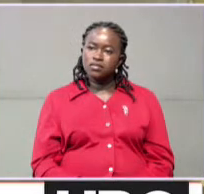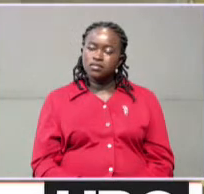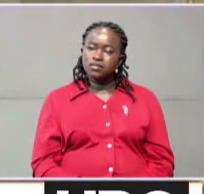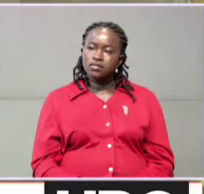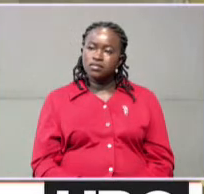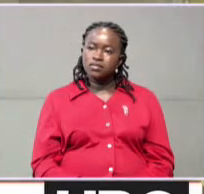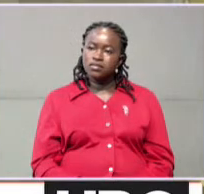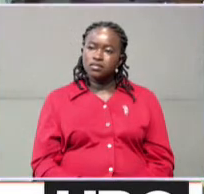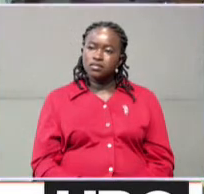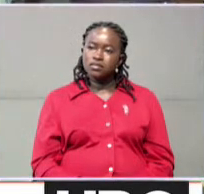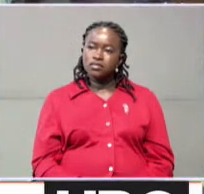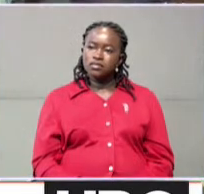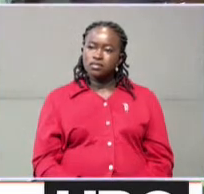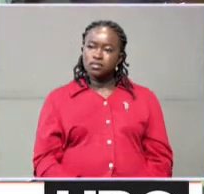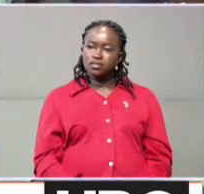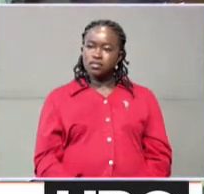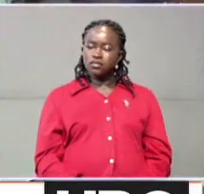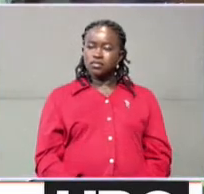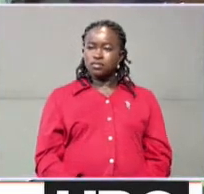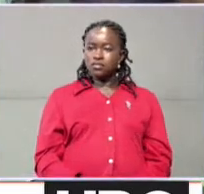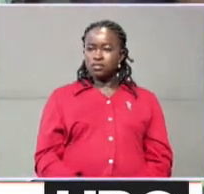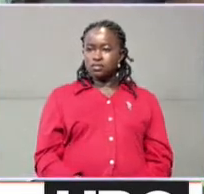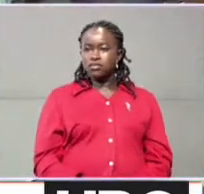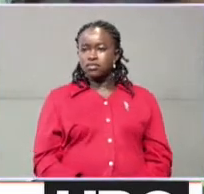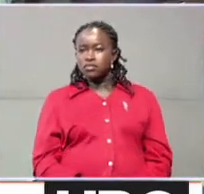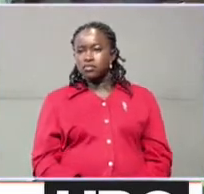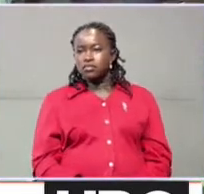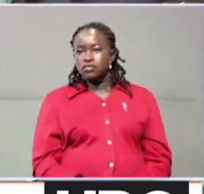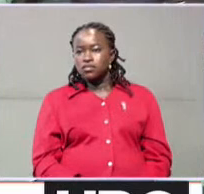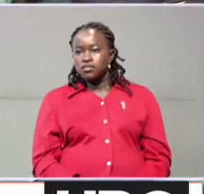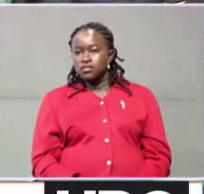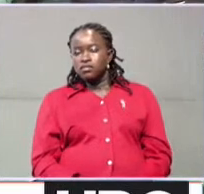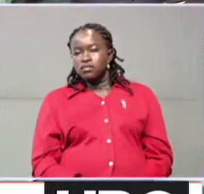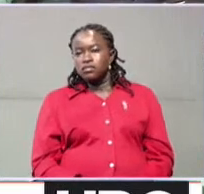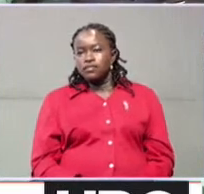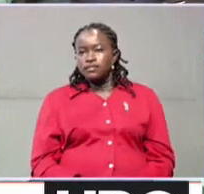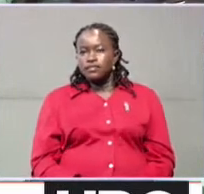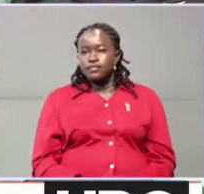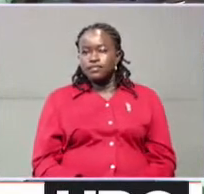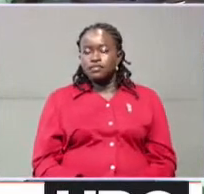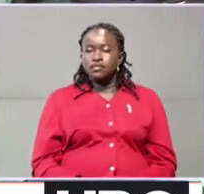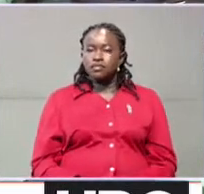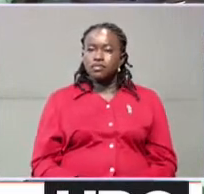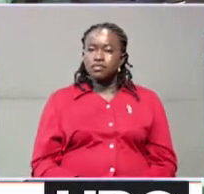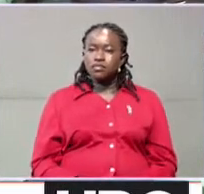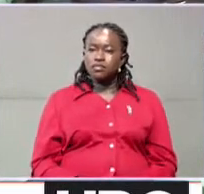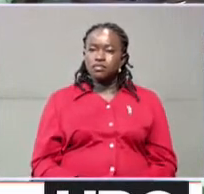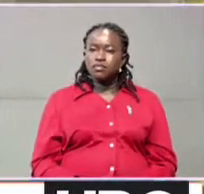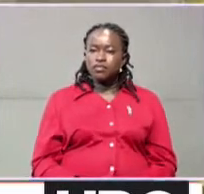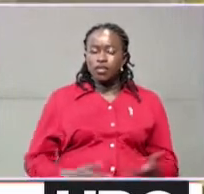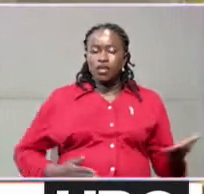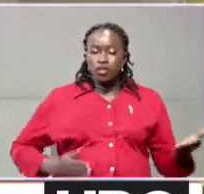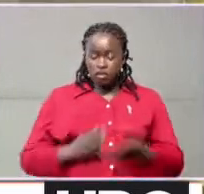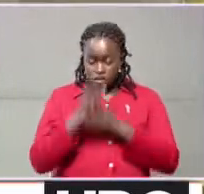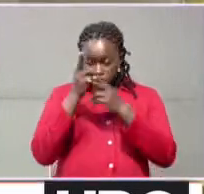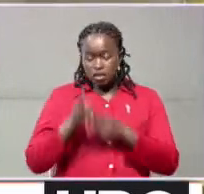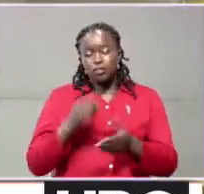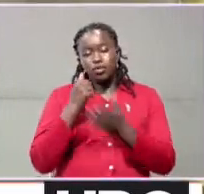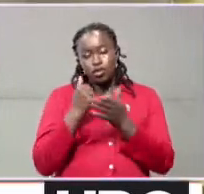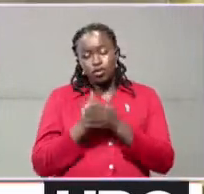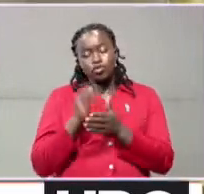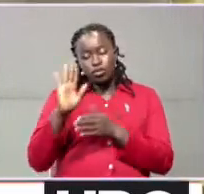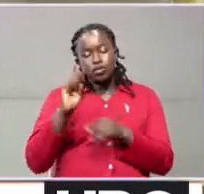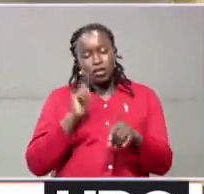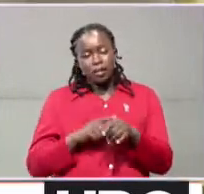it's there thank you all right very good colleagues have confirmed that it's there so right on ever since we are in your time use 10